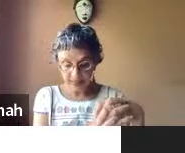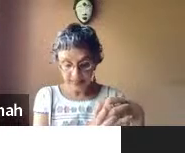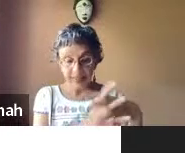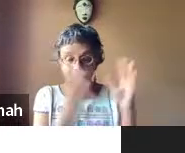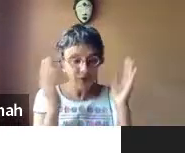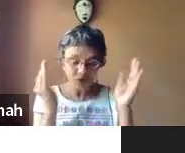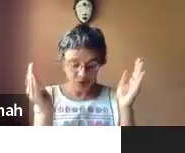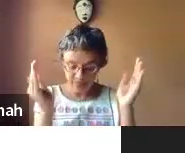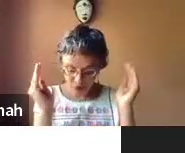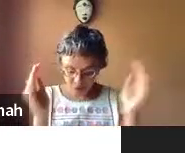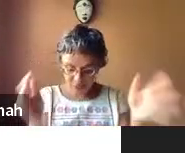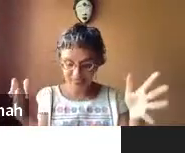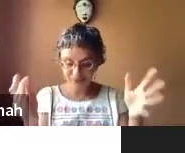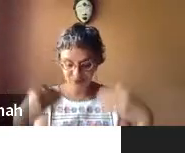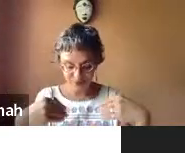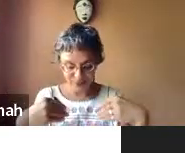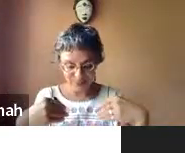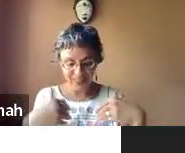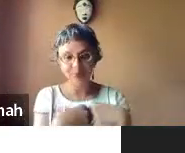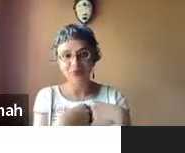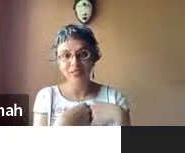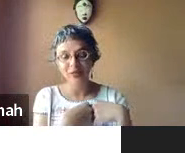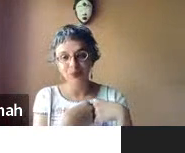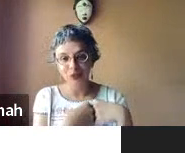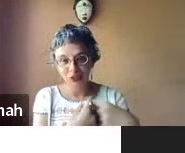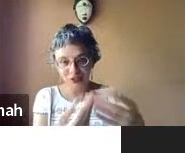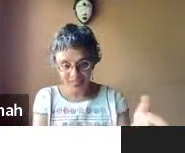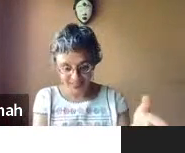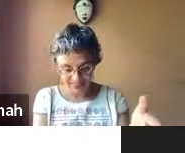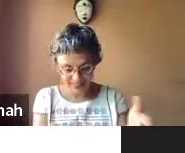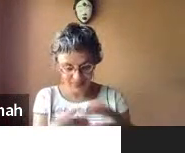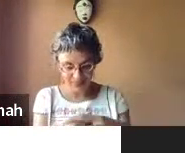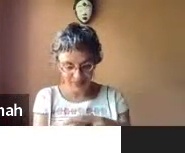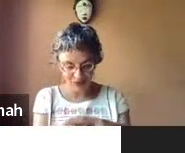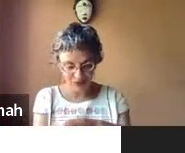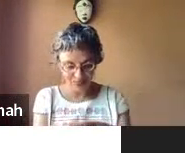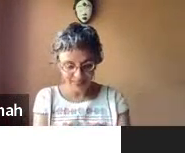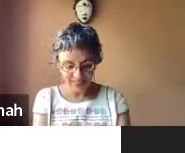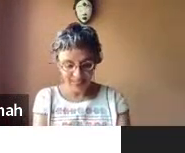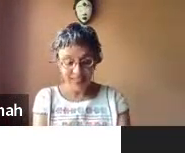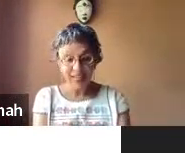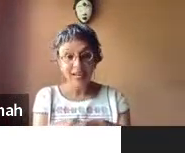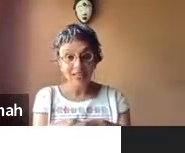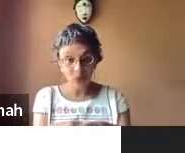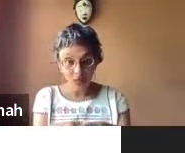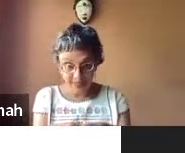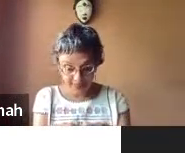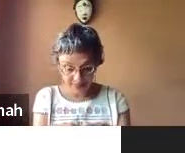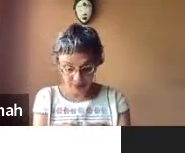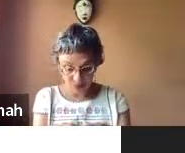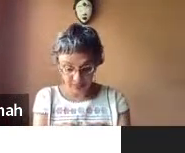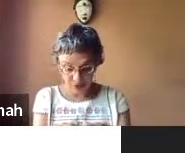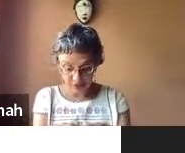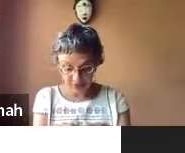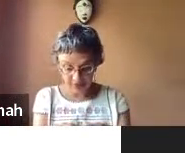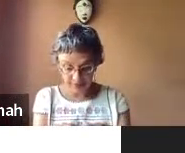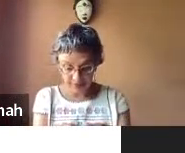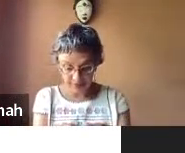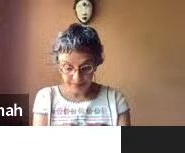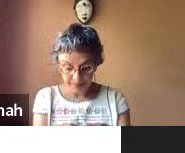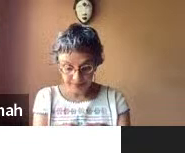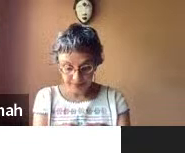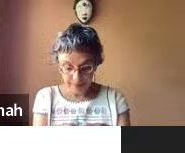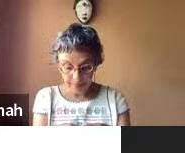workers, training for various types of care workers, as it's been mentioned, as well as living